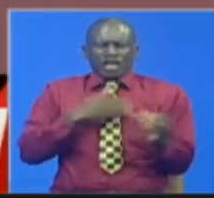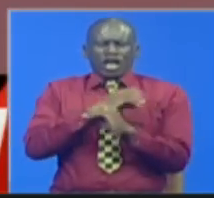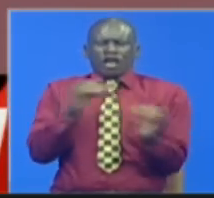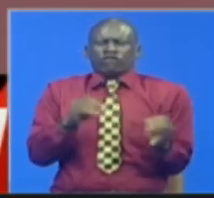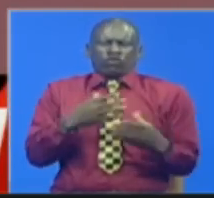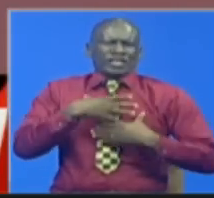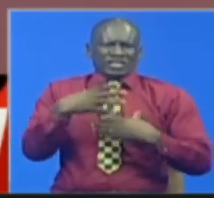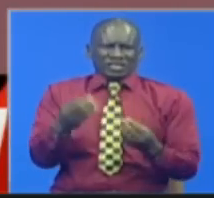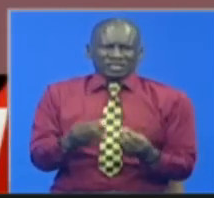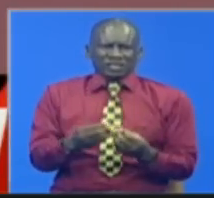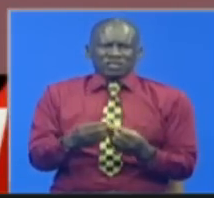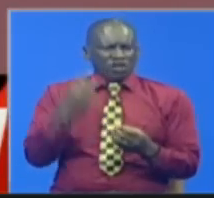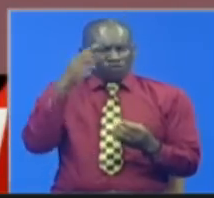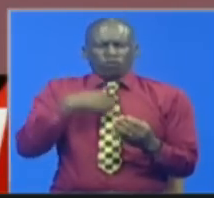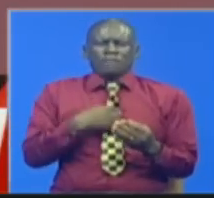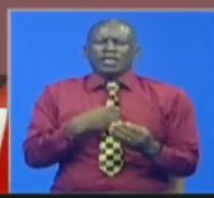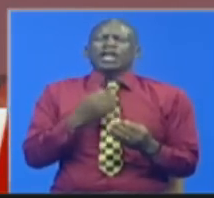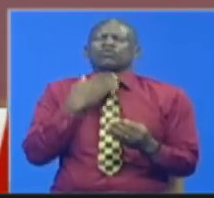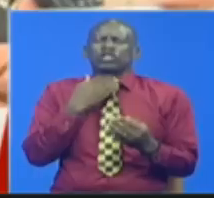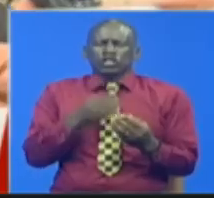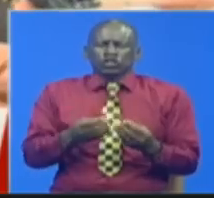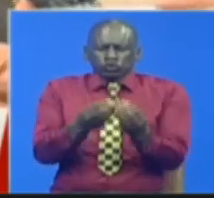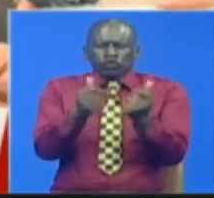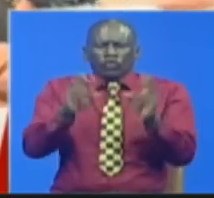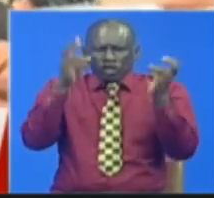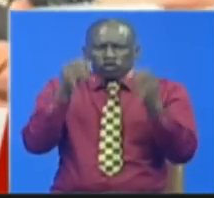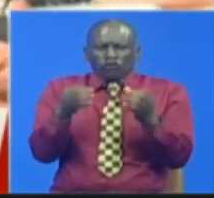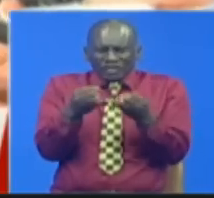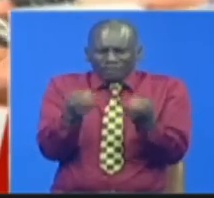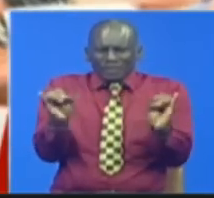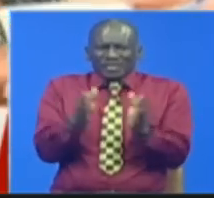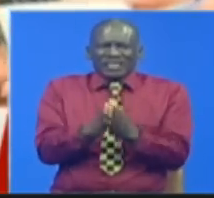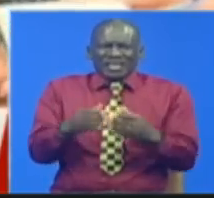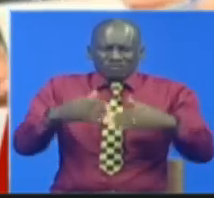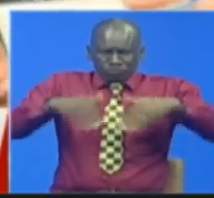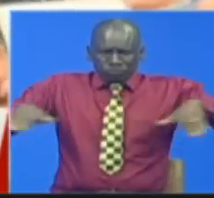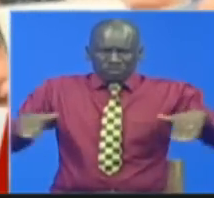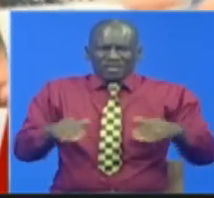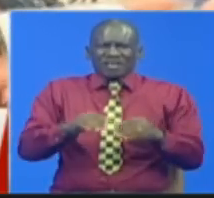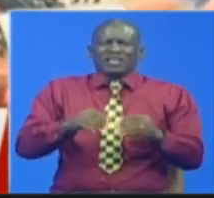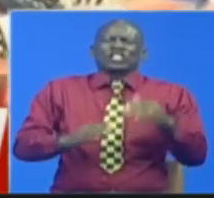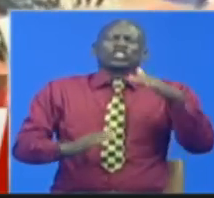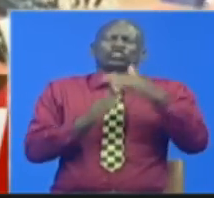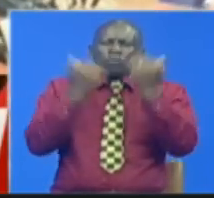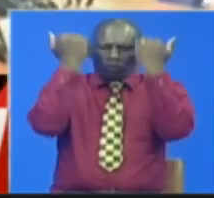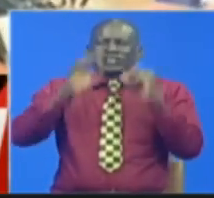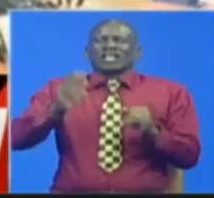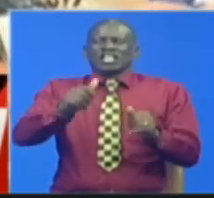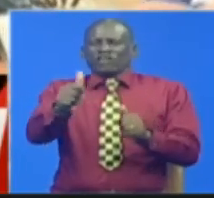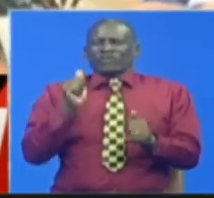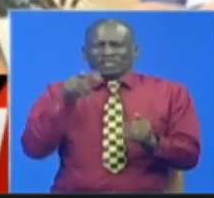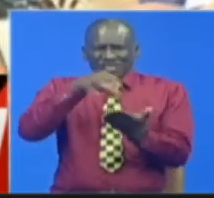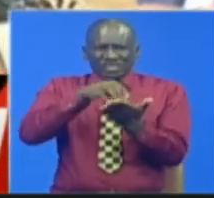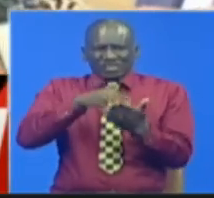was to address the issue of independence and impartiality. Most senior counsel in Kenya were reluctant to take up that matter, either on behalf